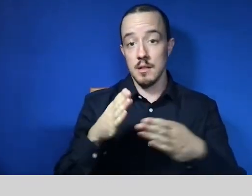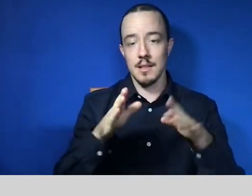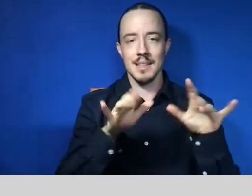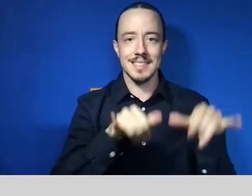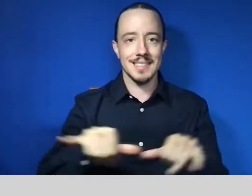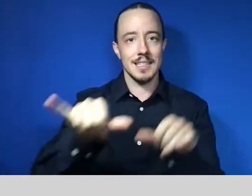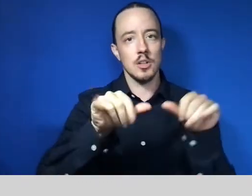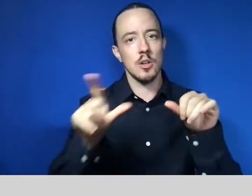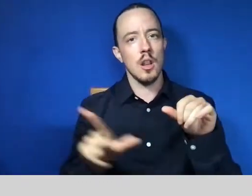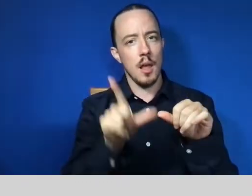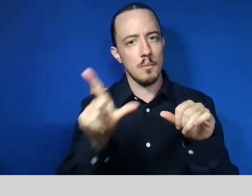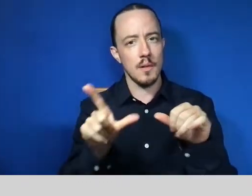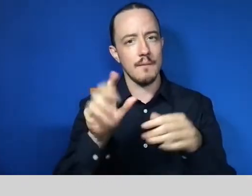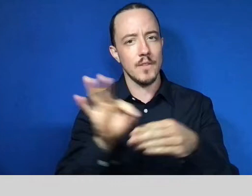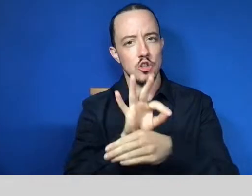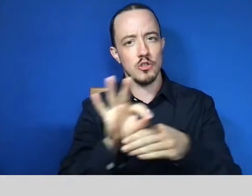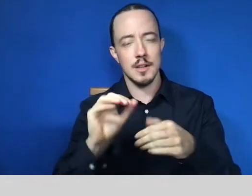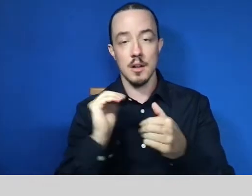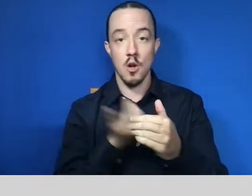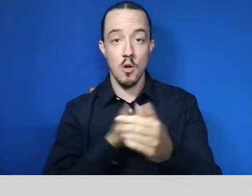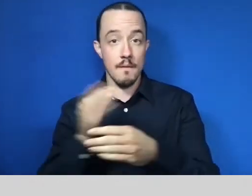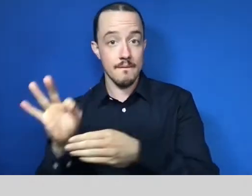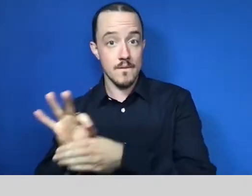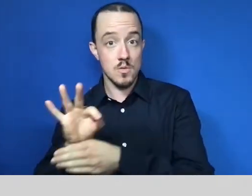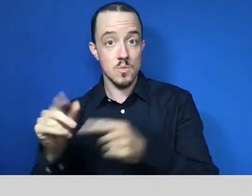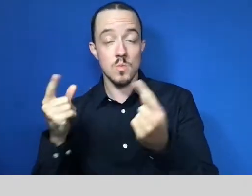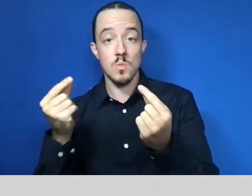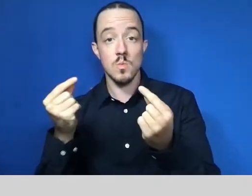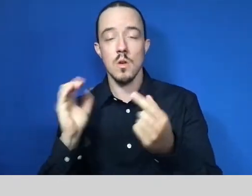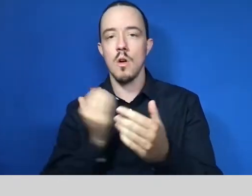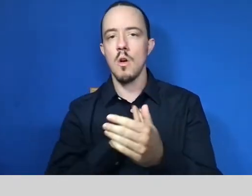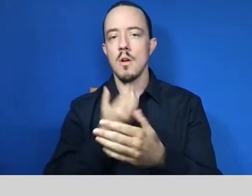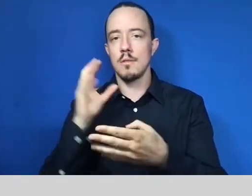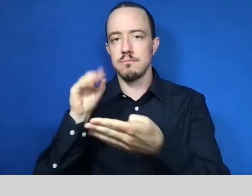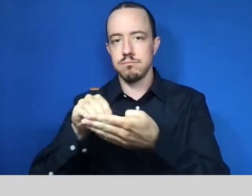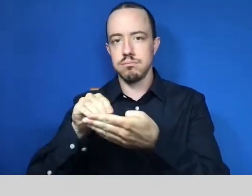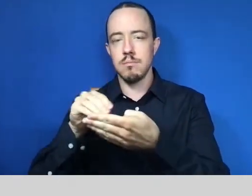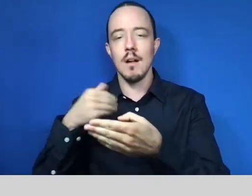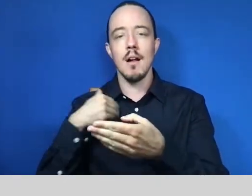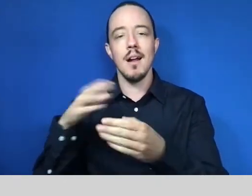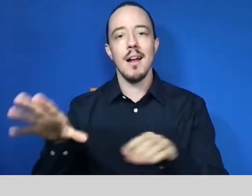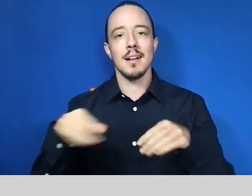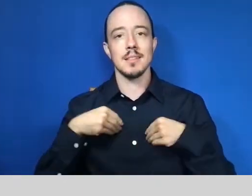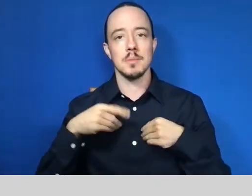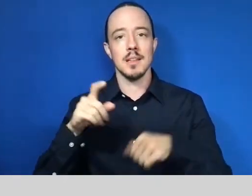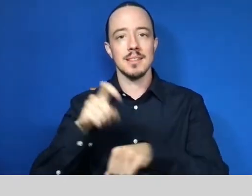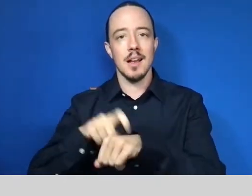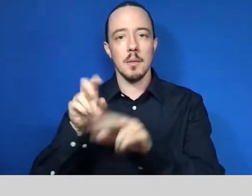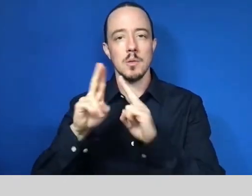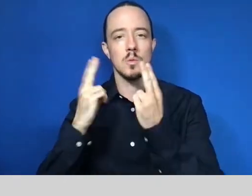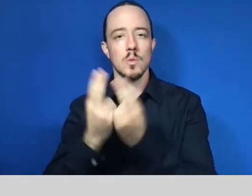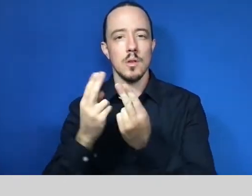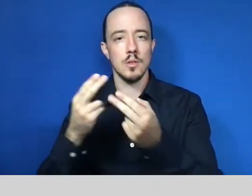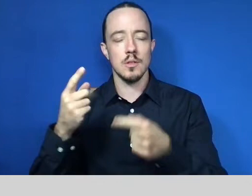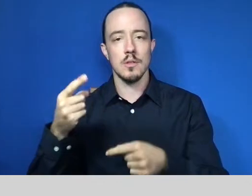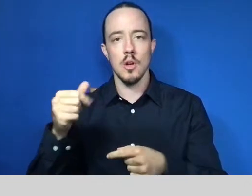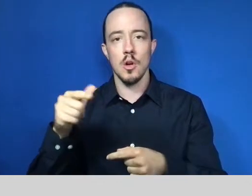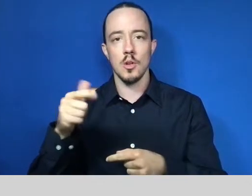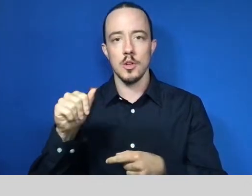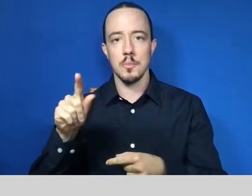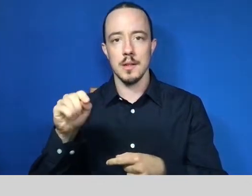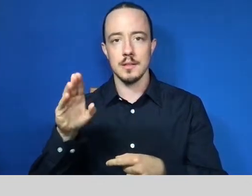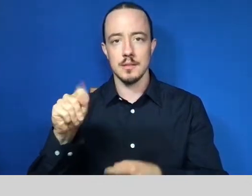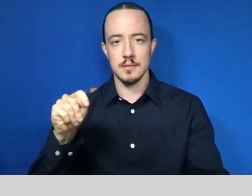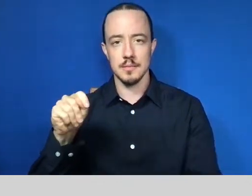the standard library sleep function is that our function additionally accepts a time unit argument that assess